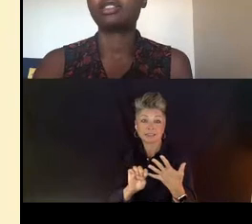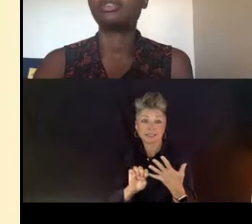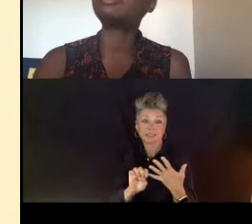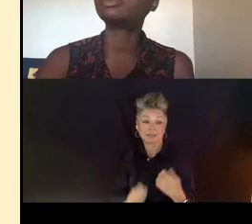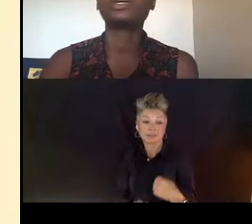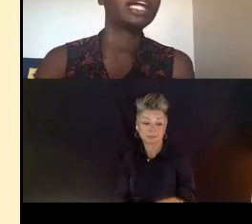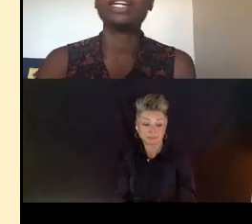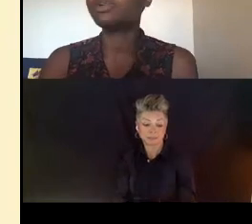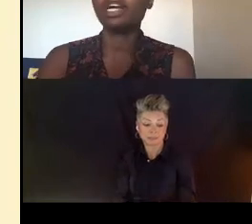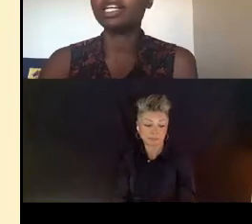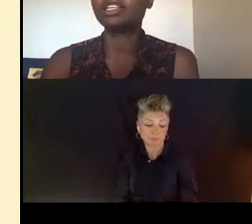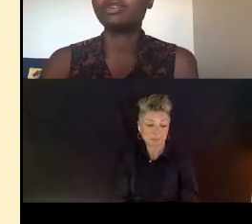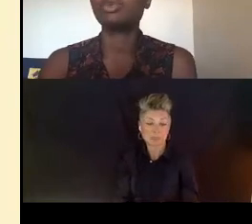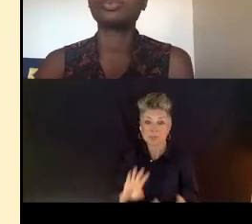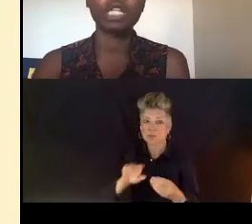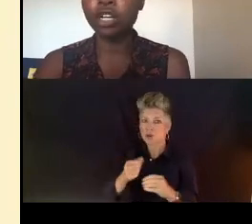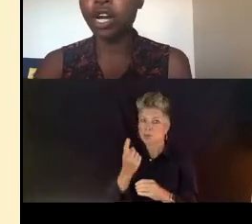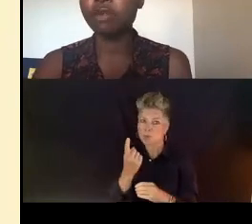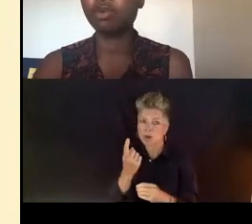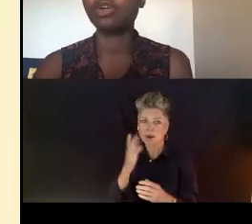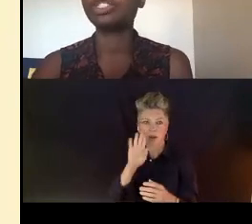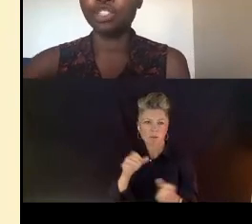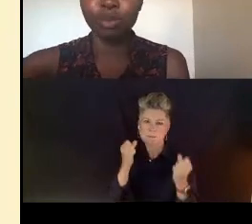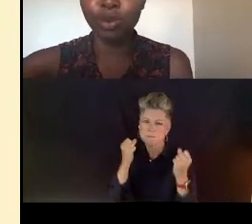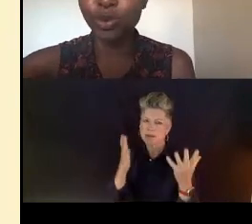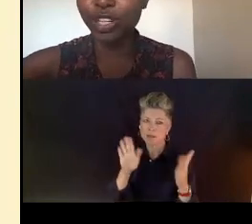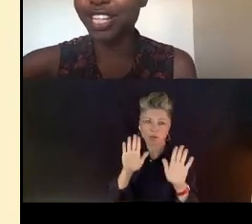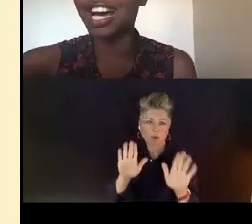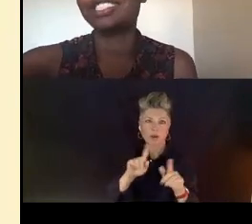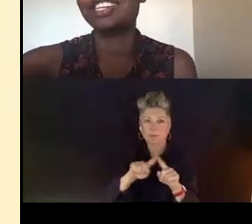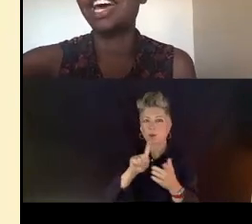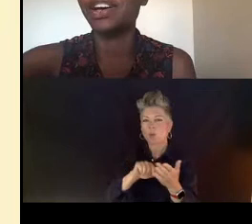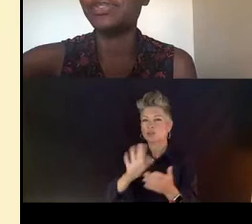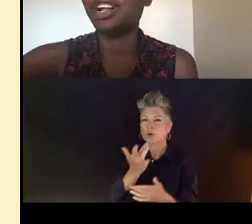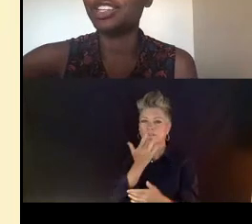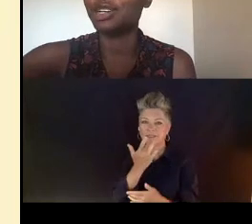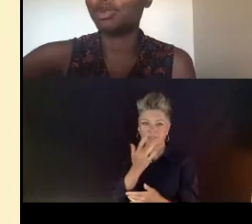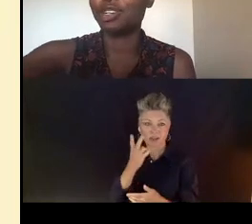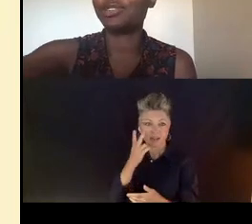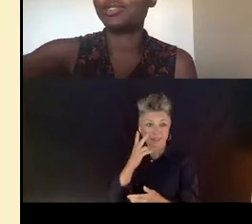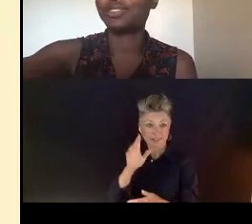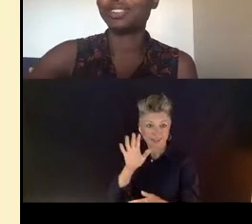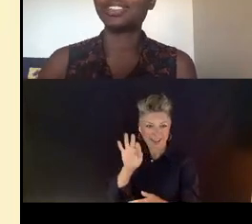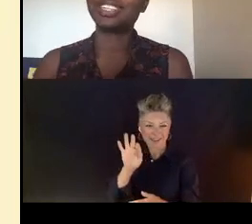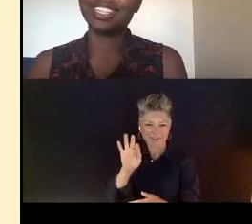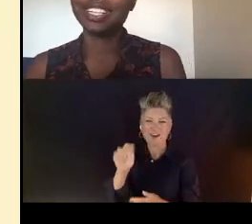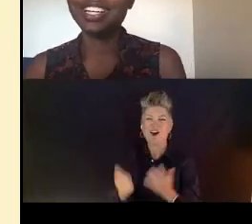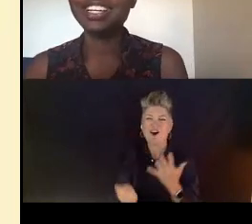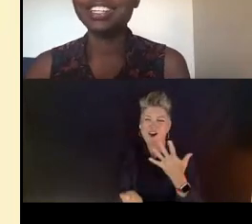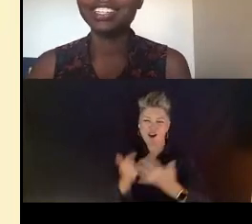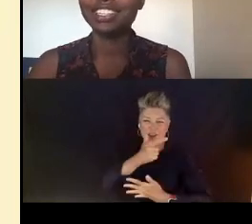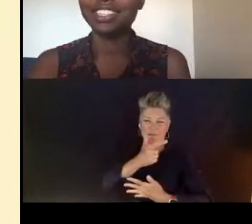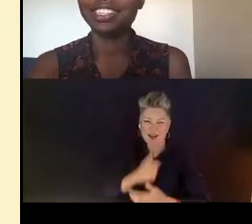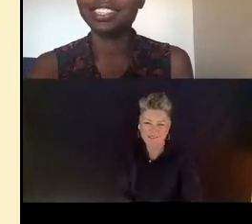parklets. So #1, I know a lot of them were really great, but what's your #1? I see F, all of the above.